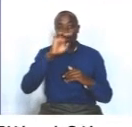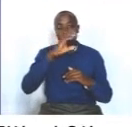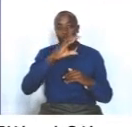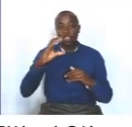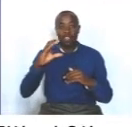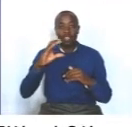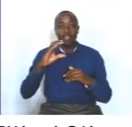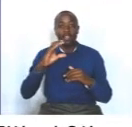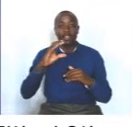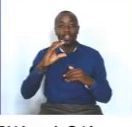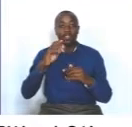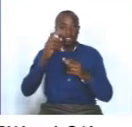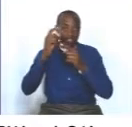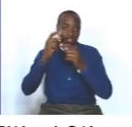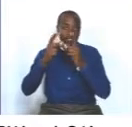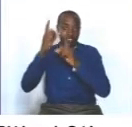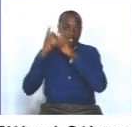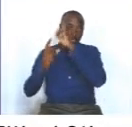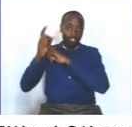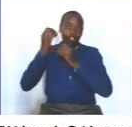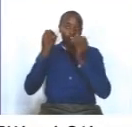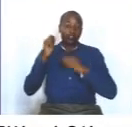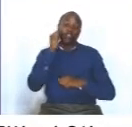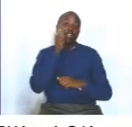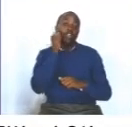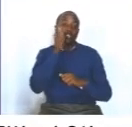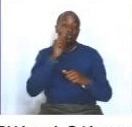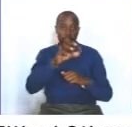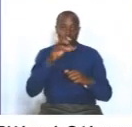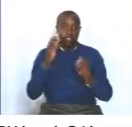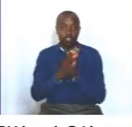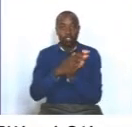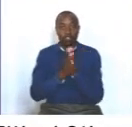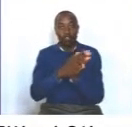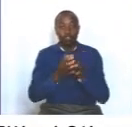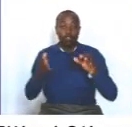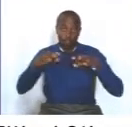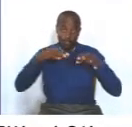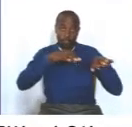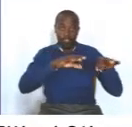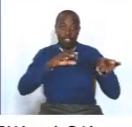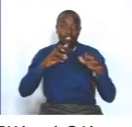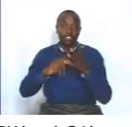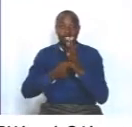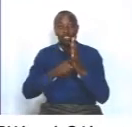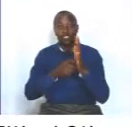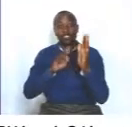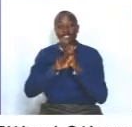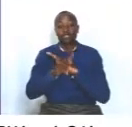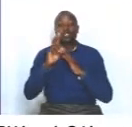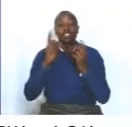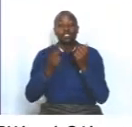Adam. Then we find the story of the flood narrated in Genesis chapter number 6 from verse 11